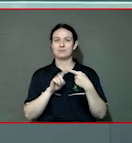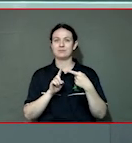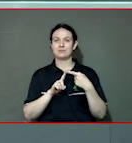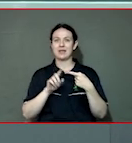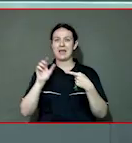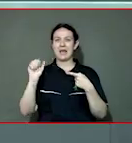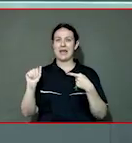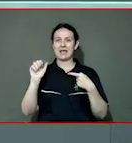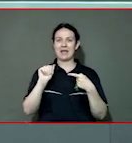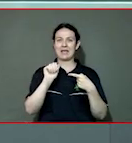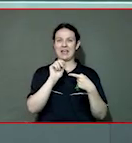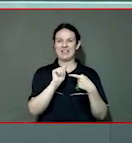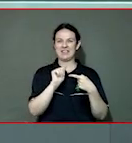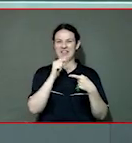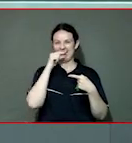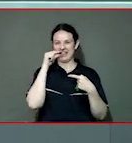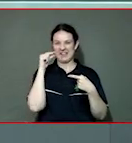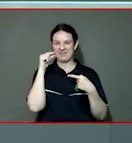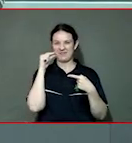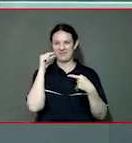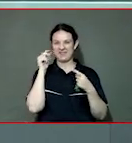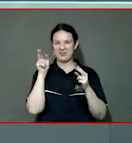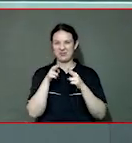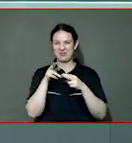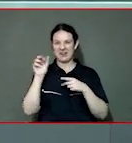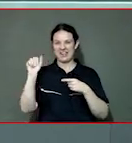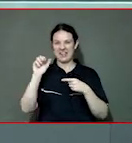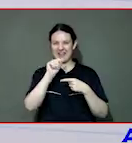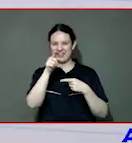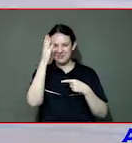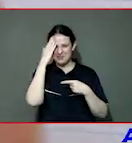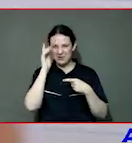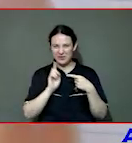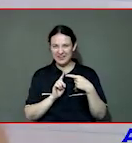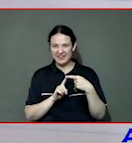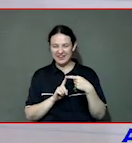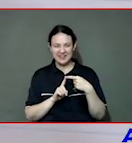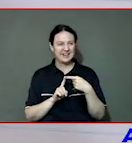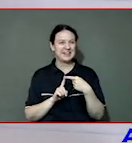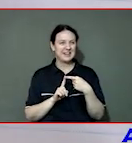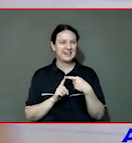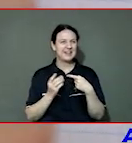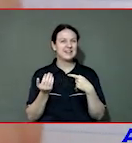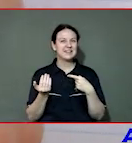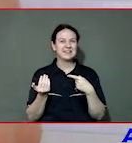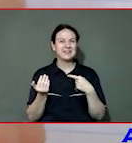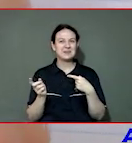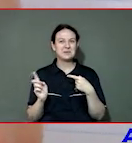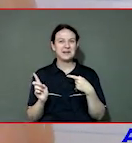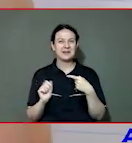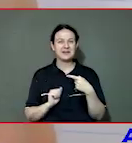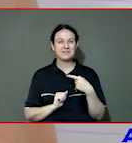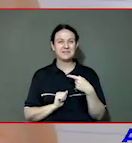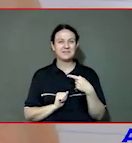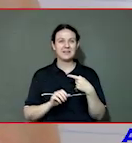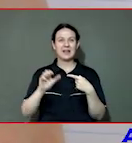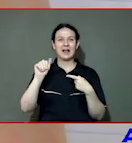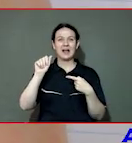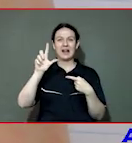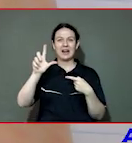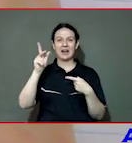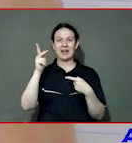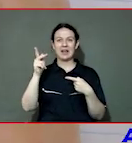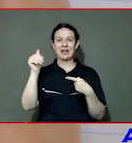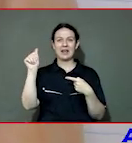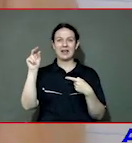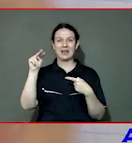A's. I have the triple A's. Do you know what is the triple A's? The triple A's is your